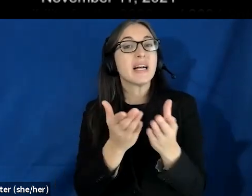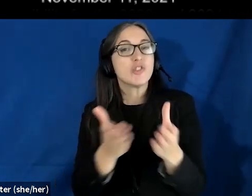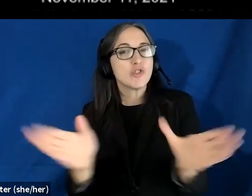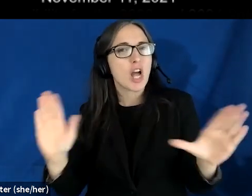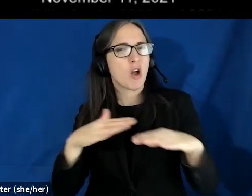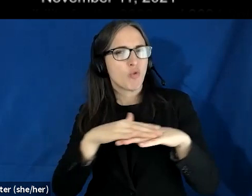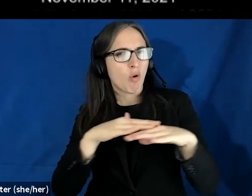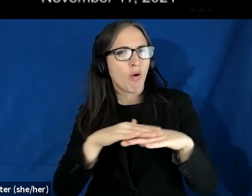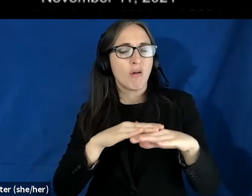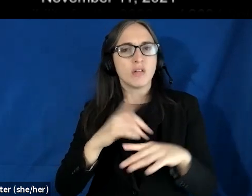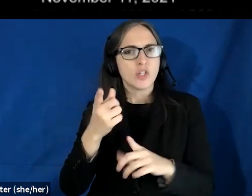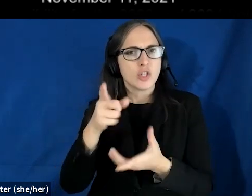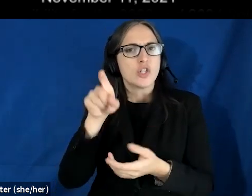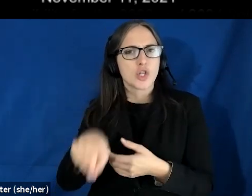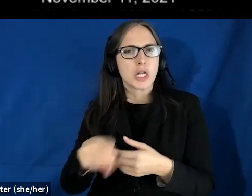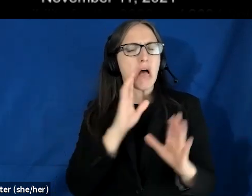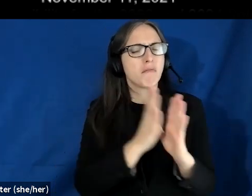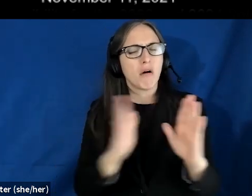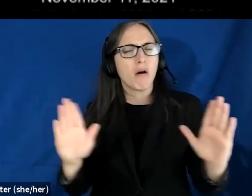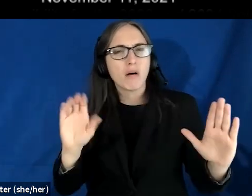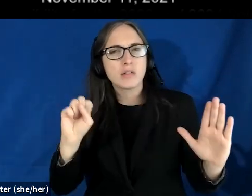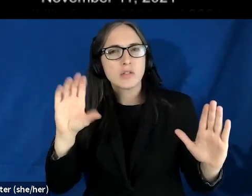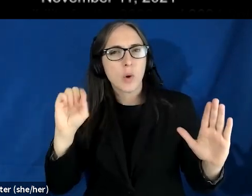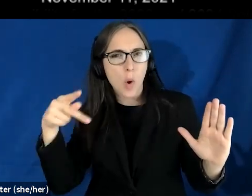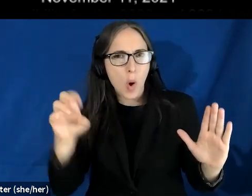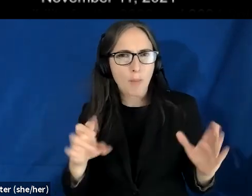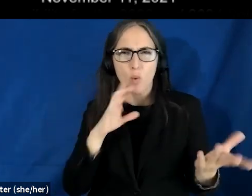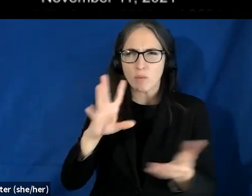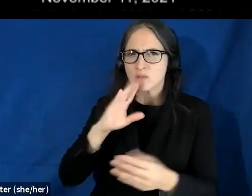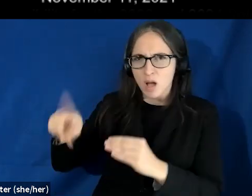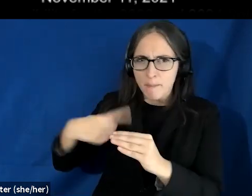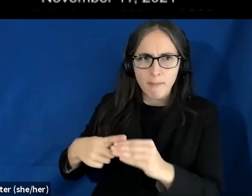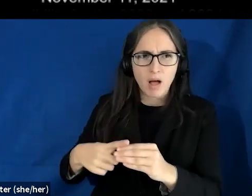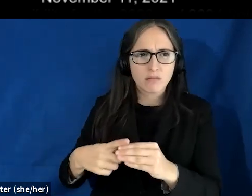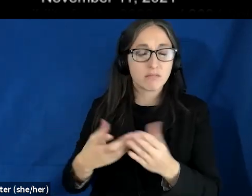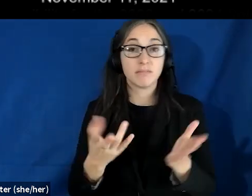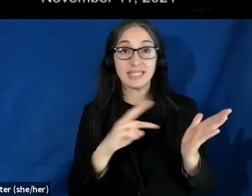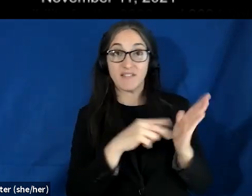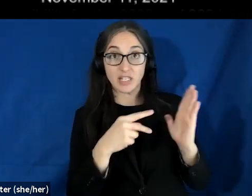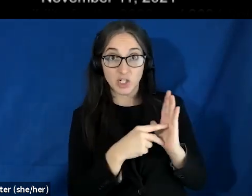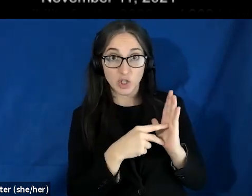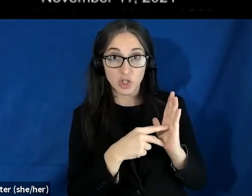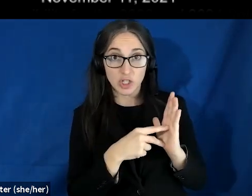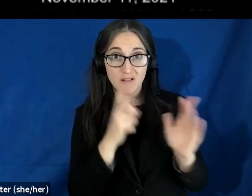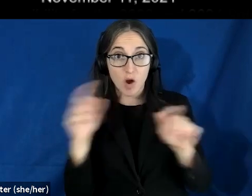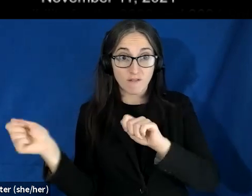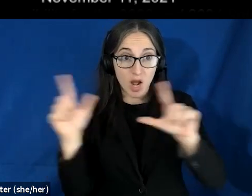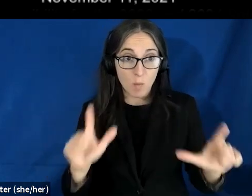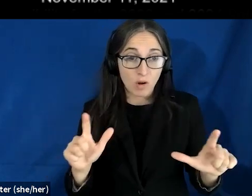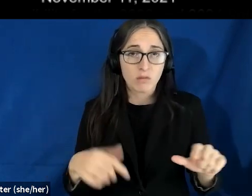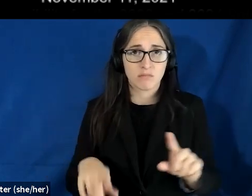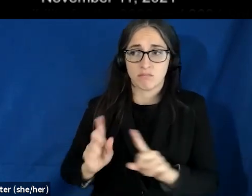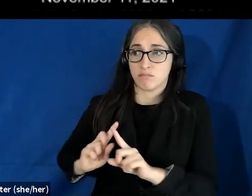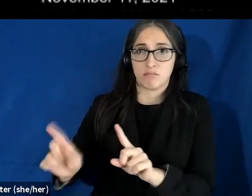some kind of a definition of what we're doing in the framework. Then if a body of principles that are involved in